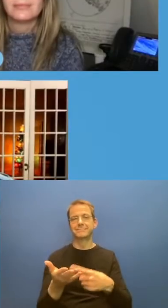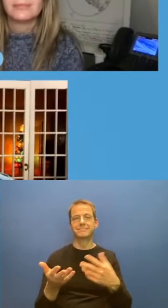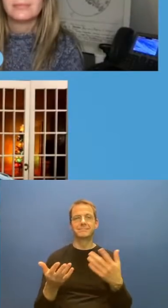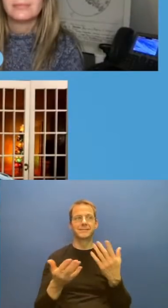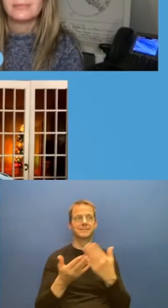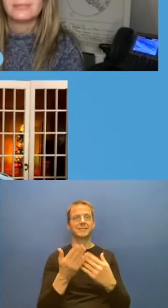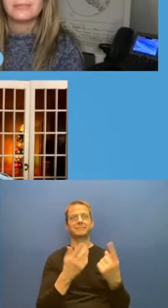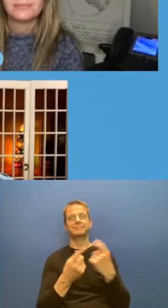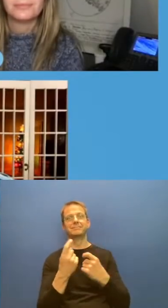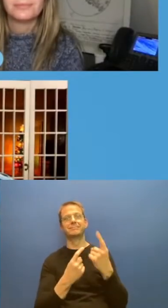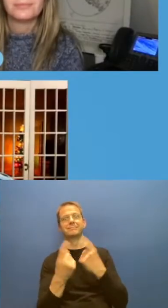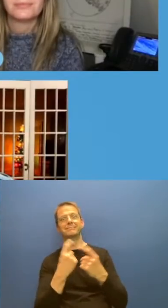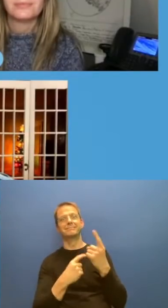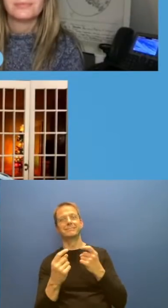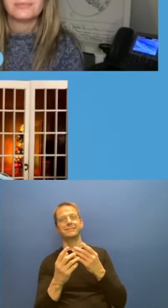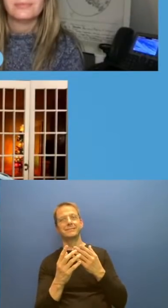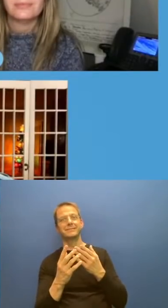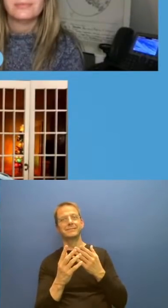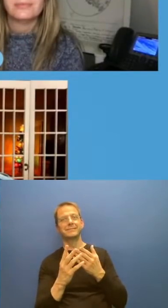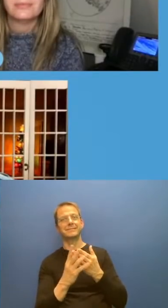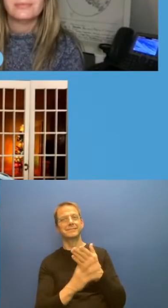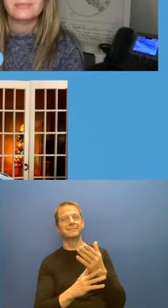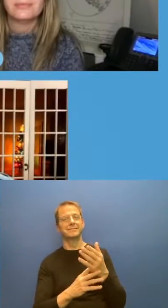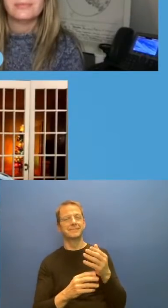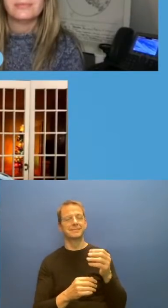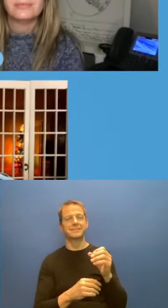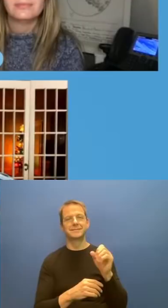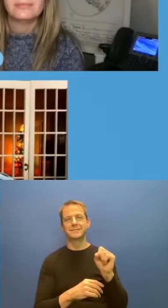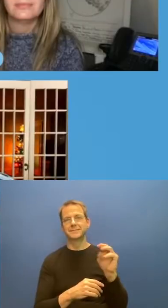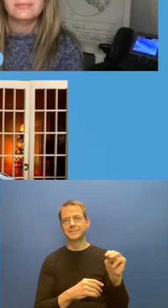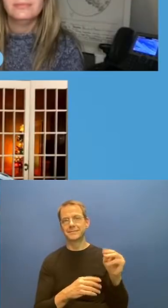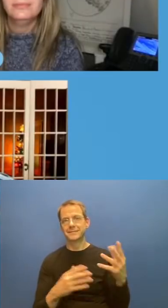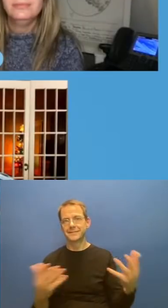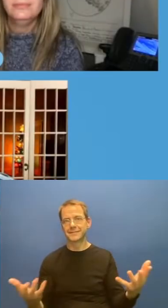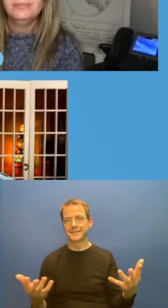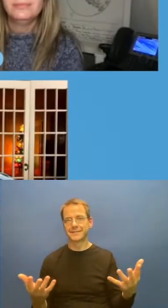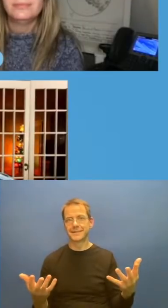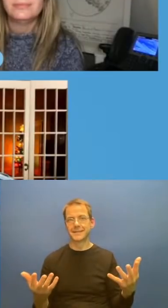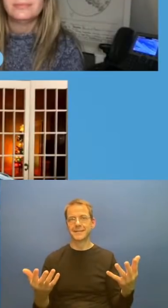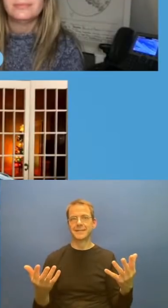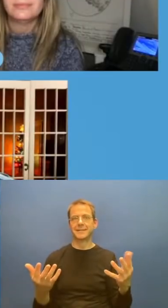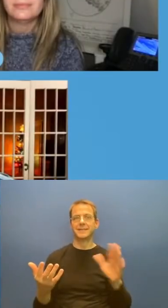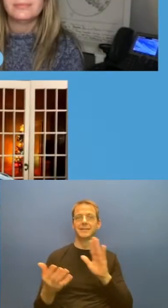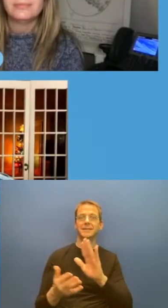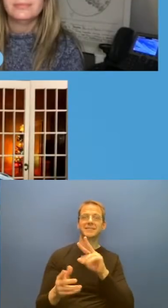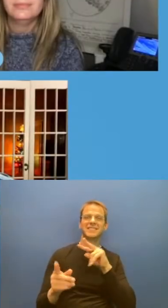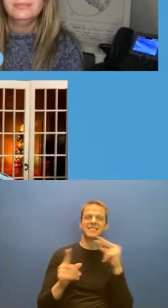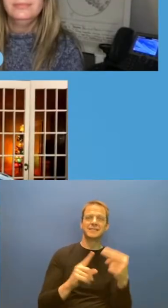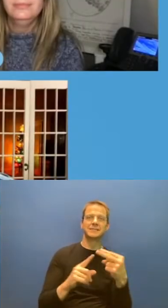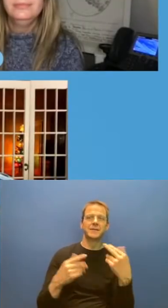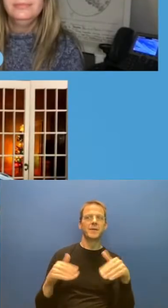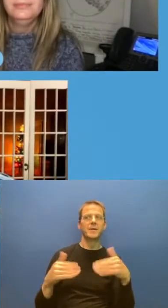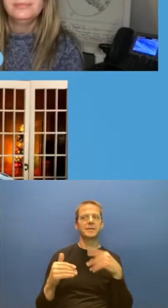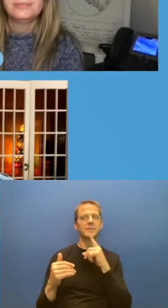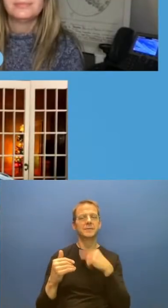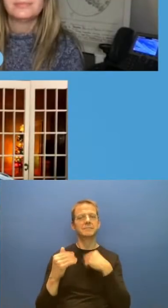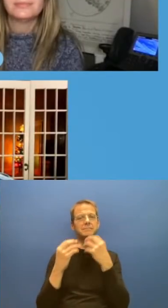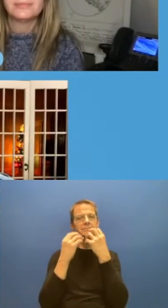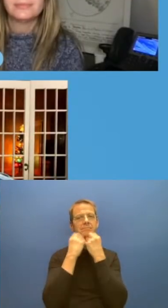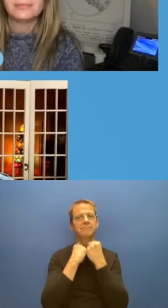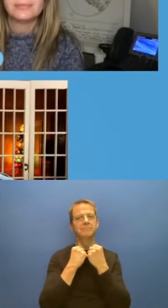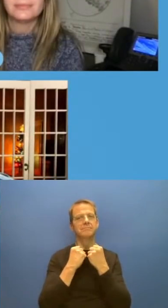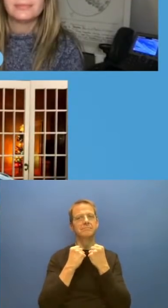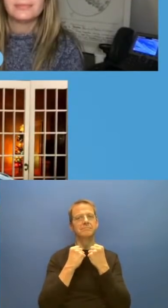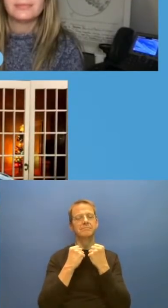has been exceptionally valuable, and I am looking forward to continuing to access that